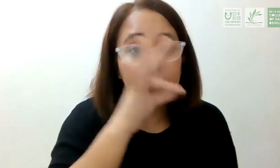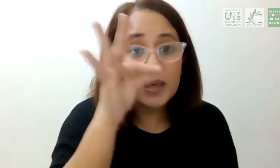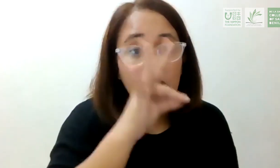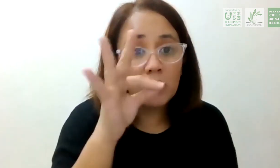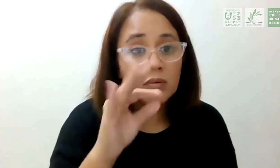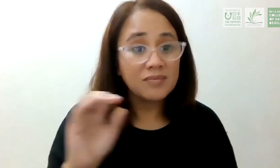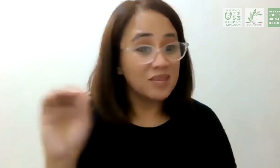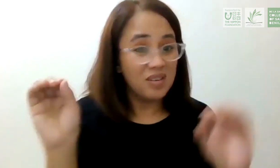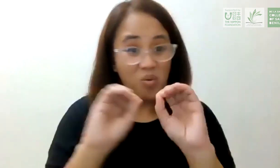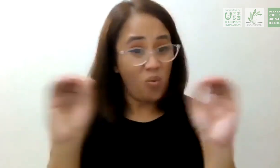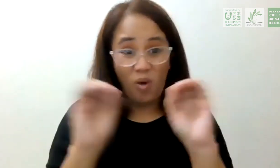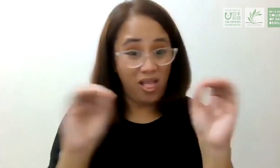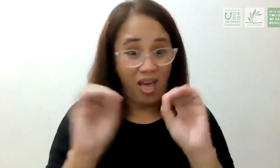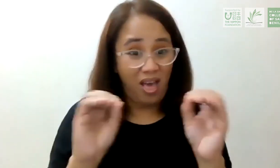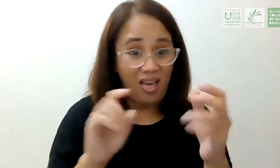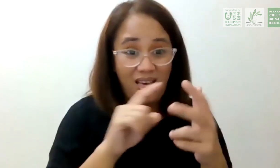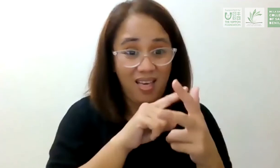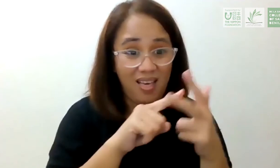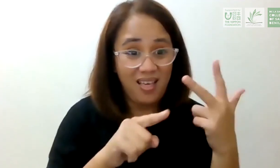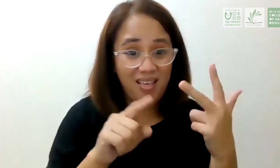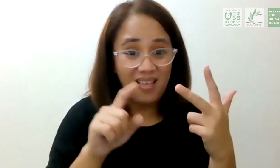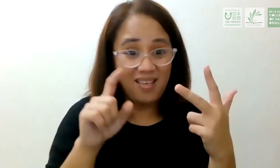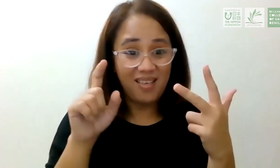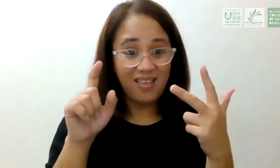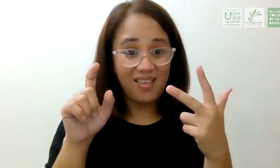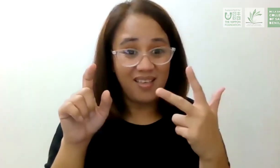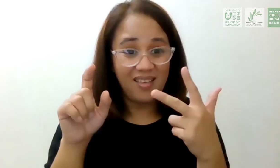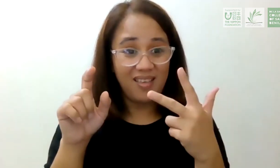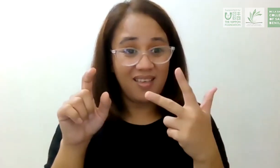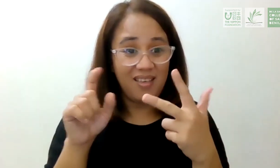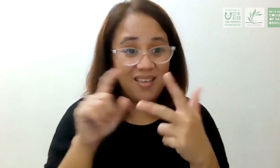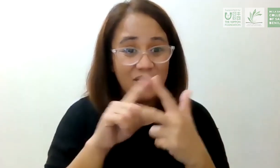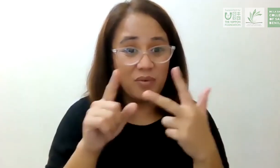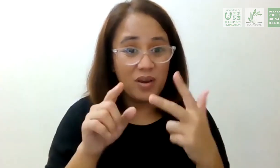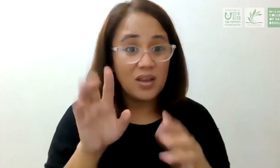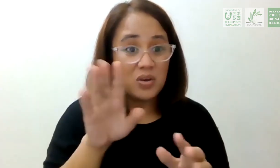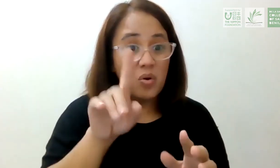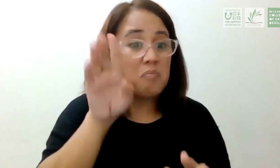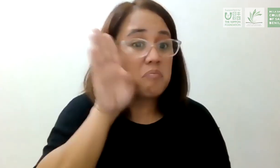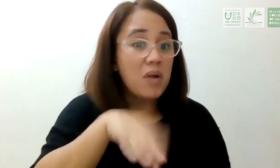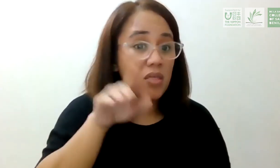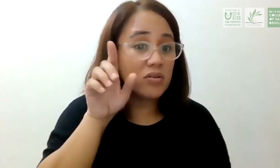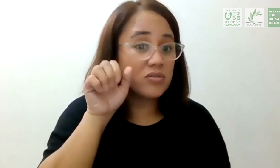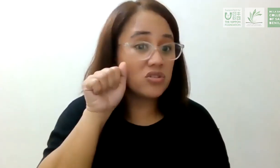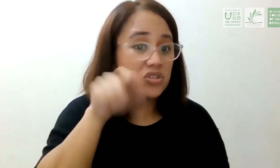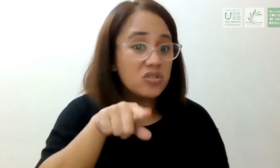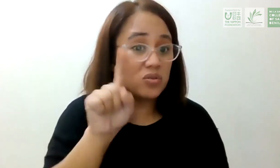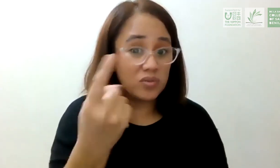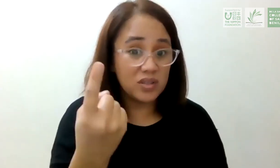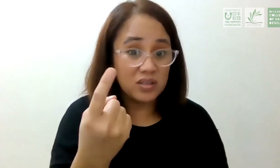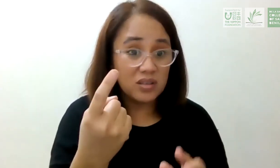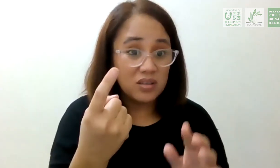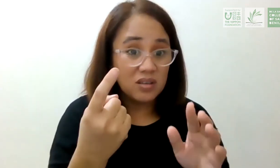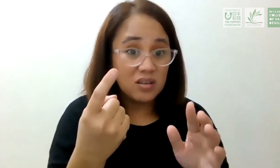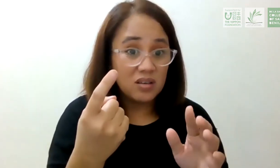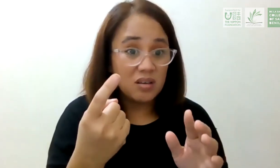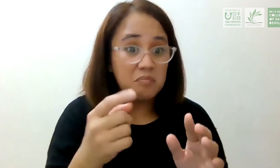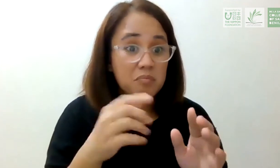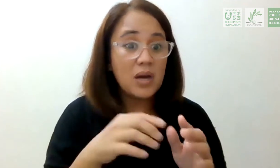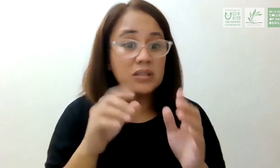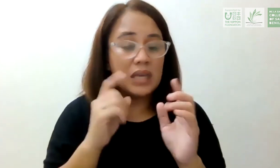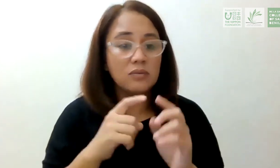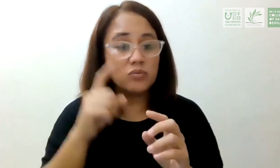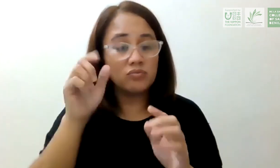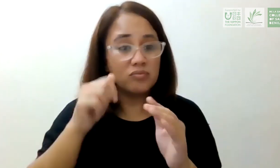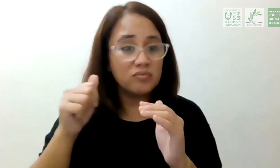have those three signs. You have brother and sister, You can talk about older brother and older